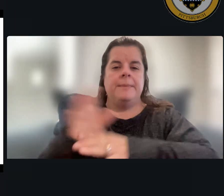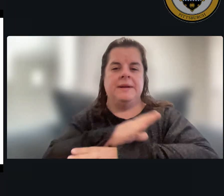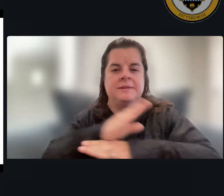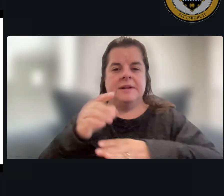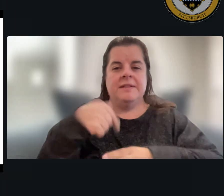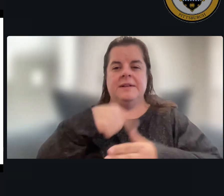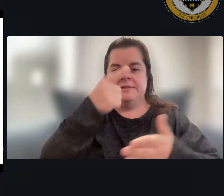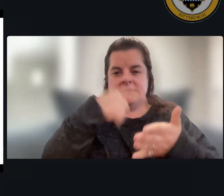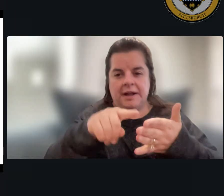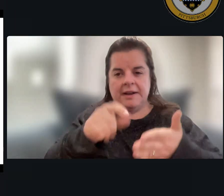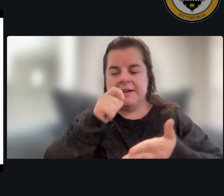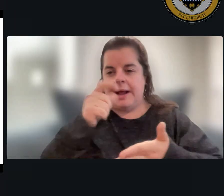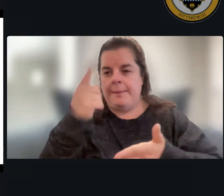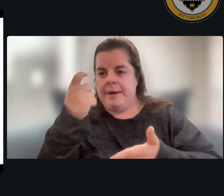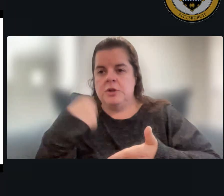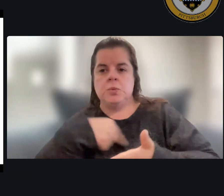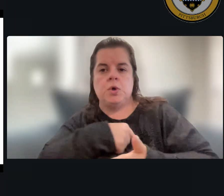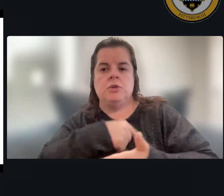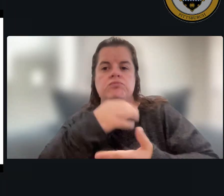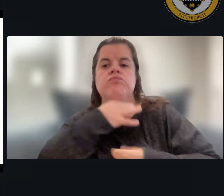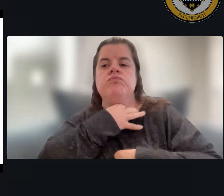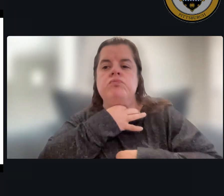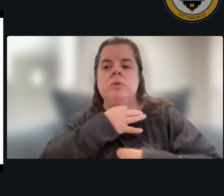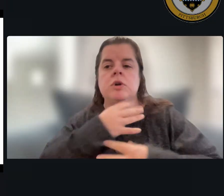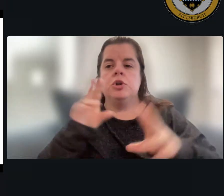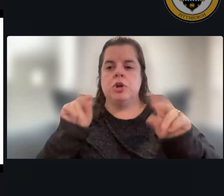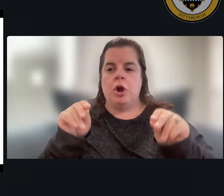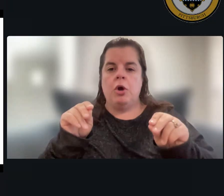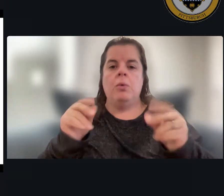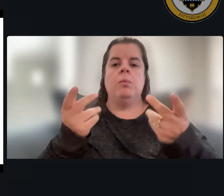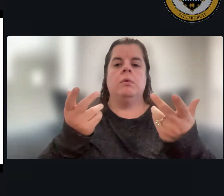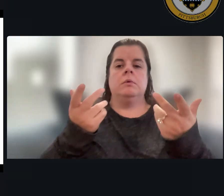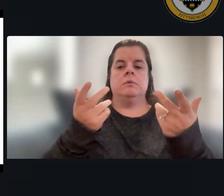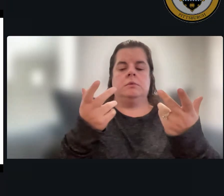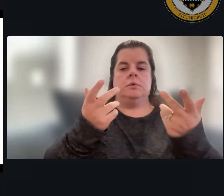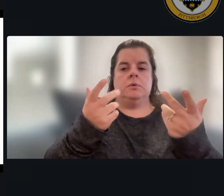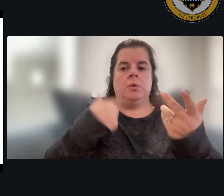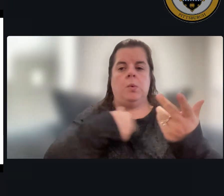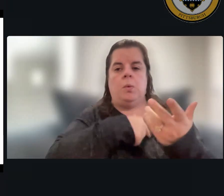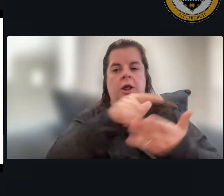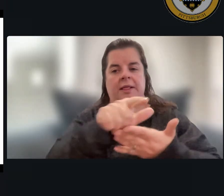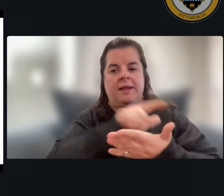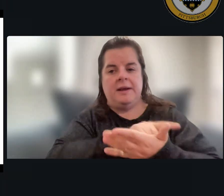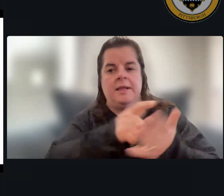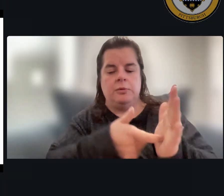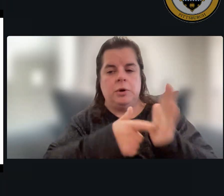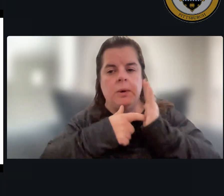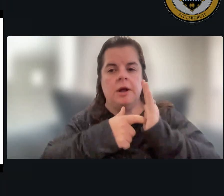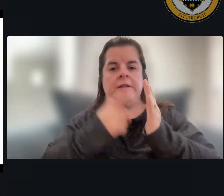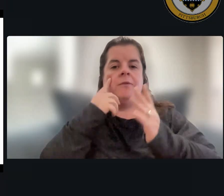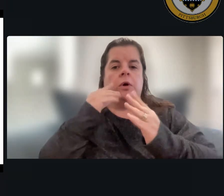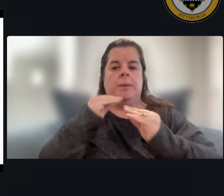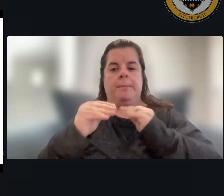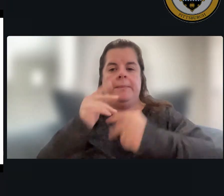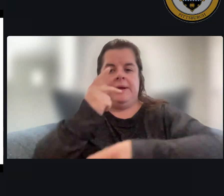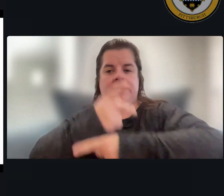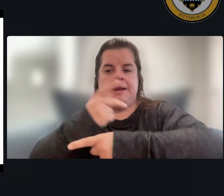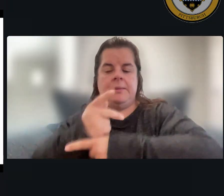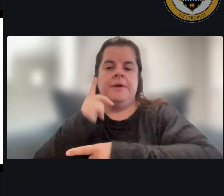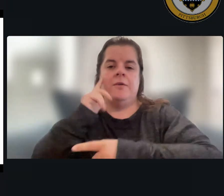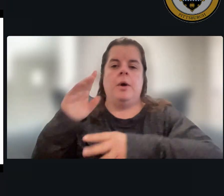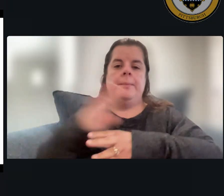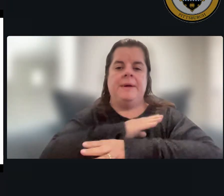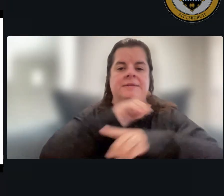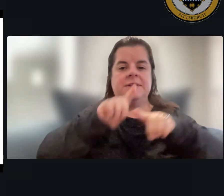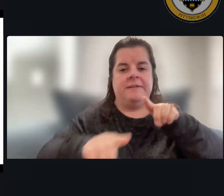doing because we're just curious. We would like to have it. It is legally required to maintain our business diversity programs across